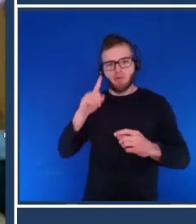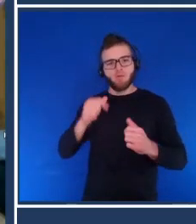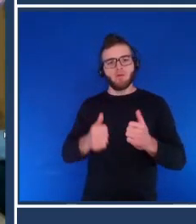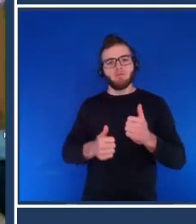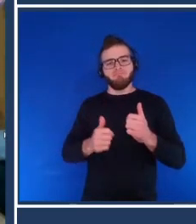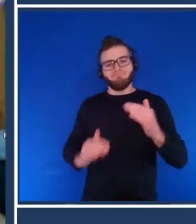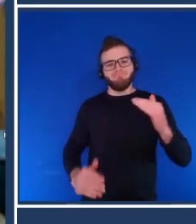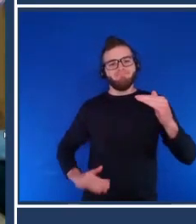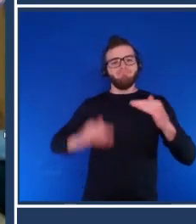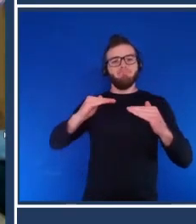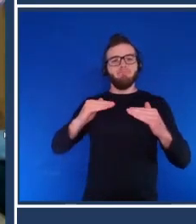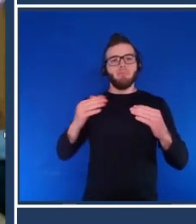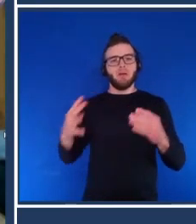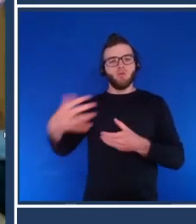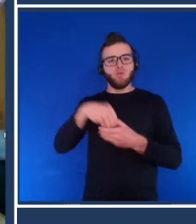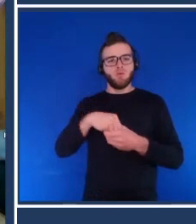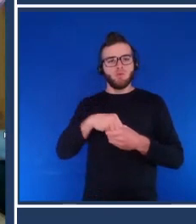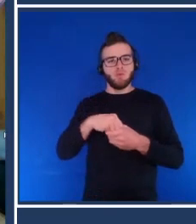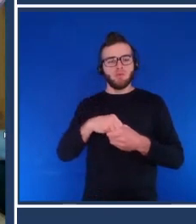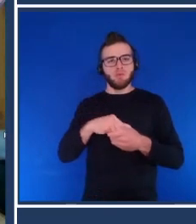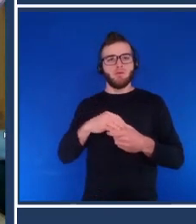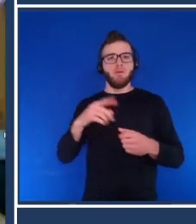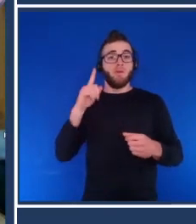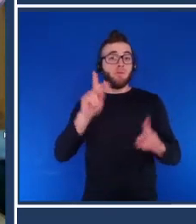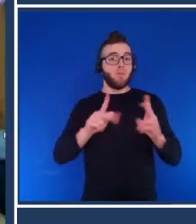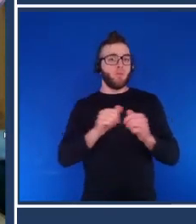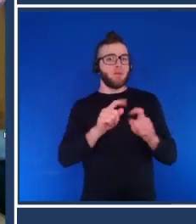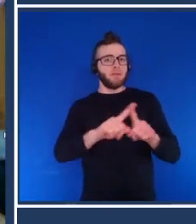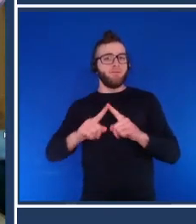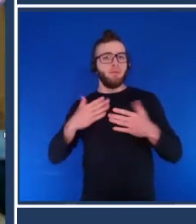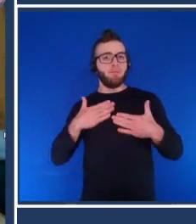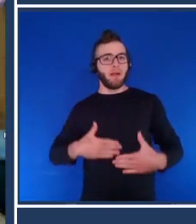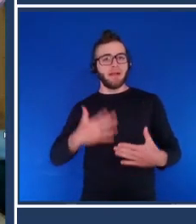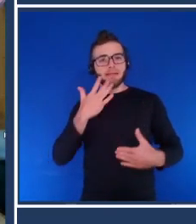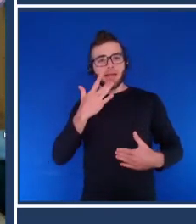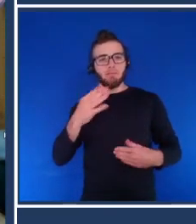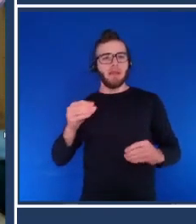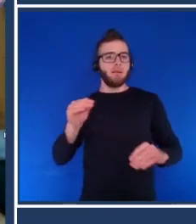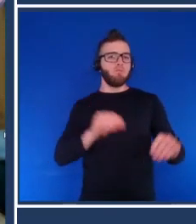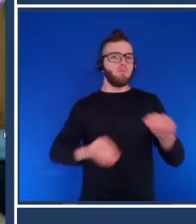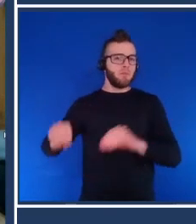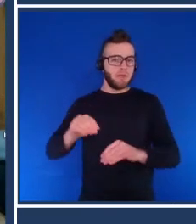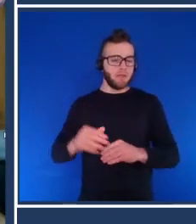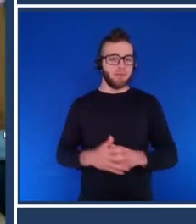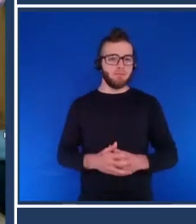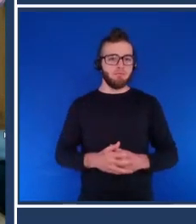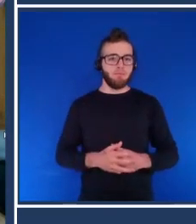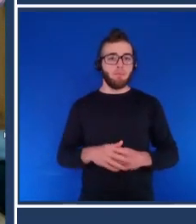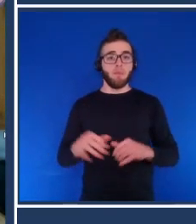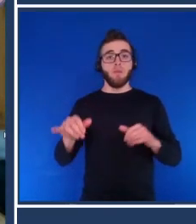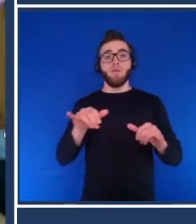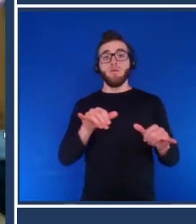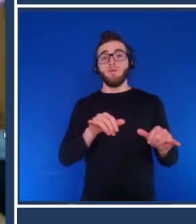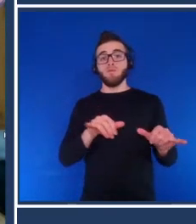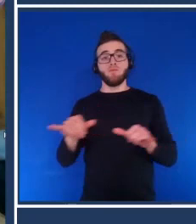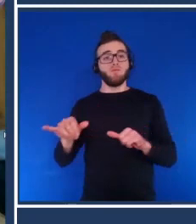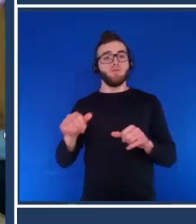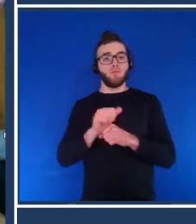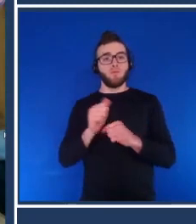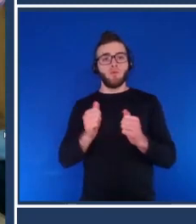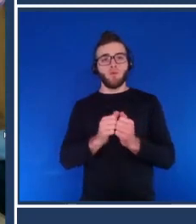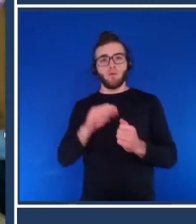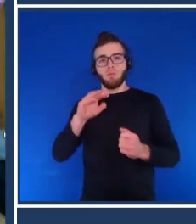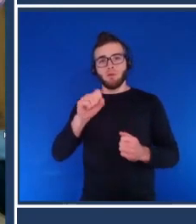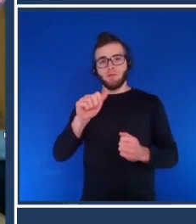varied body types and mobility capabilities. We're also working with members of Microsoft's AI research team to develop guidelines